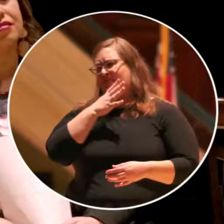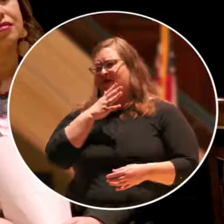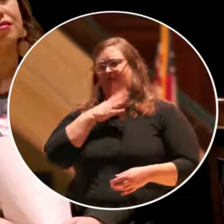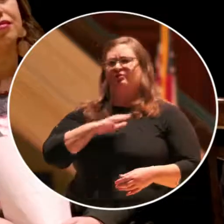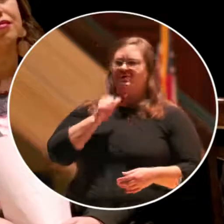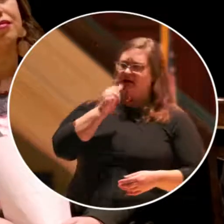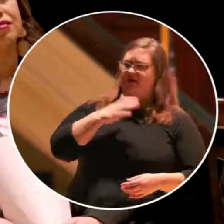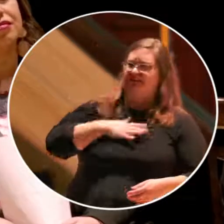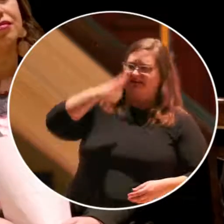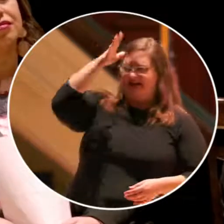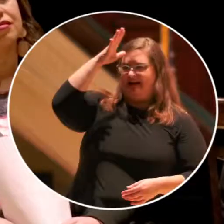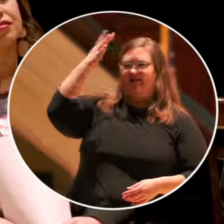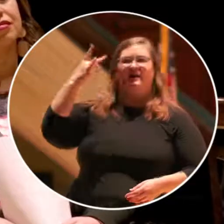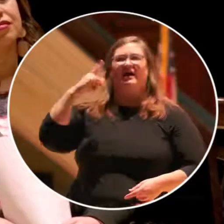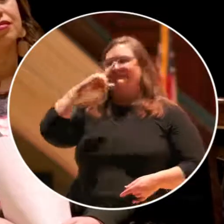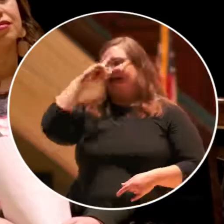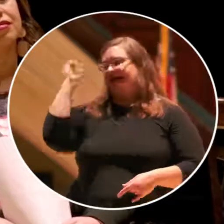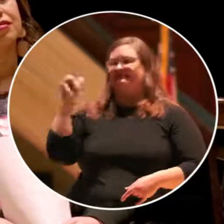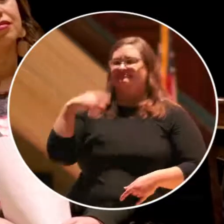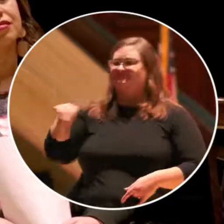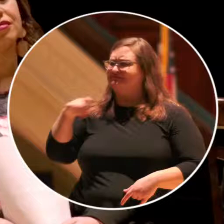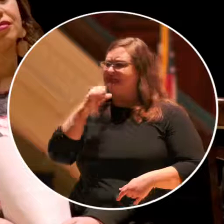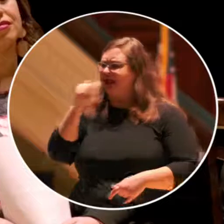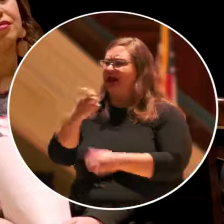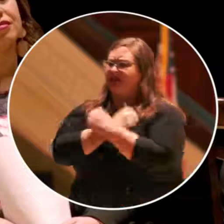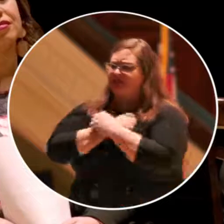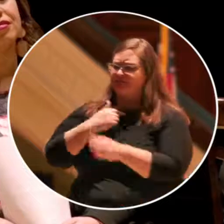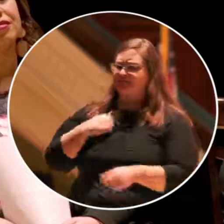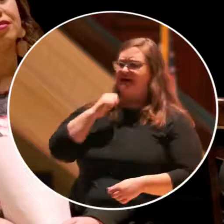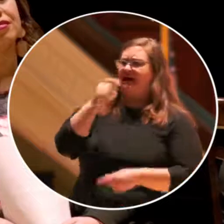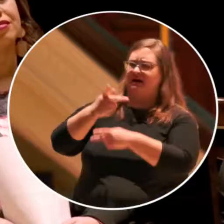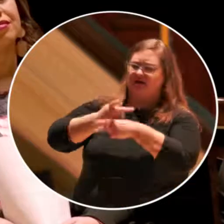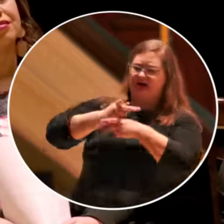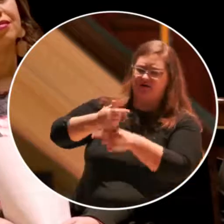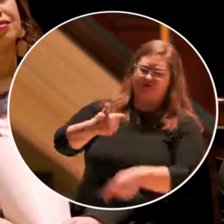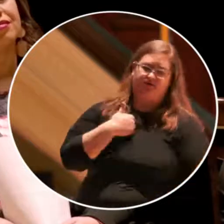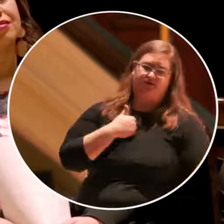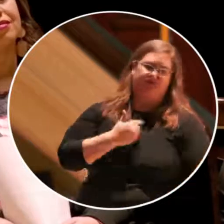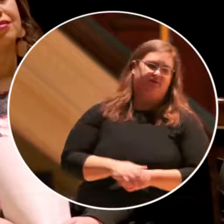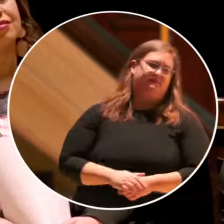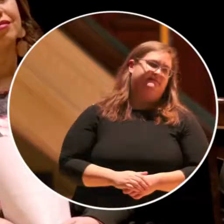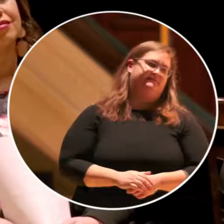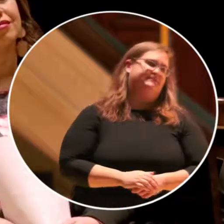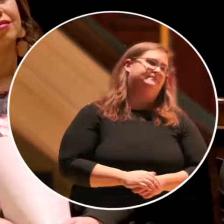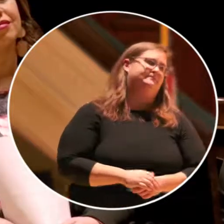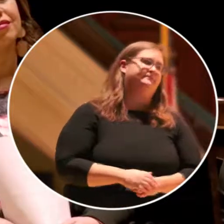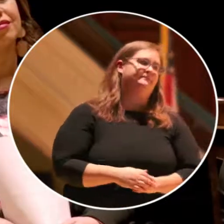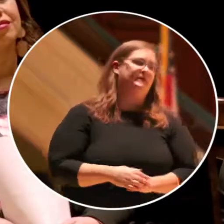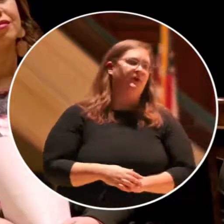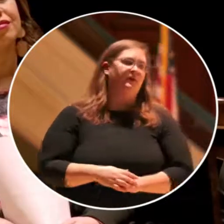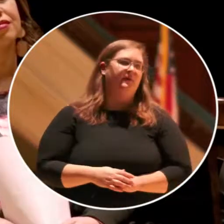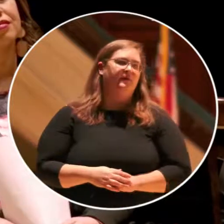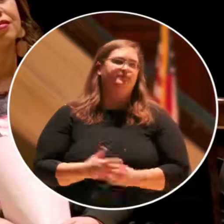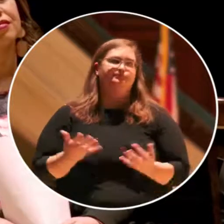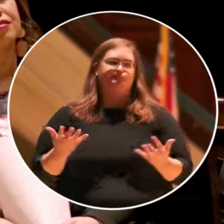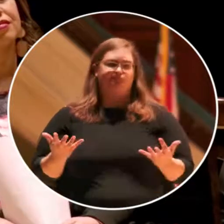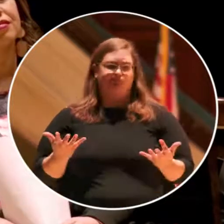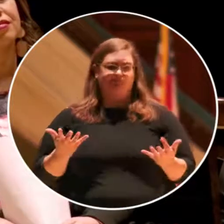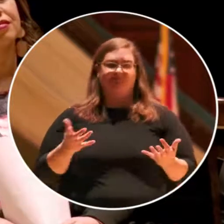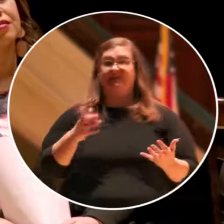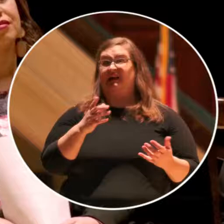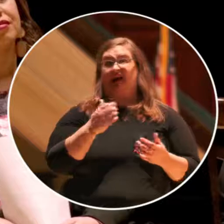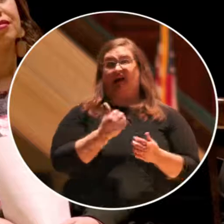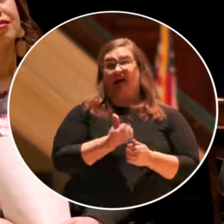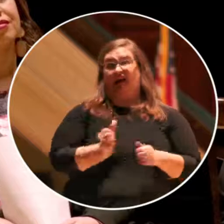a lack of caring, or what have you. In my entire life, when anyone has ever said to a mother, "You make XYZ look